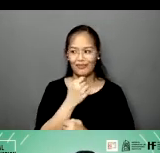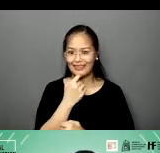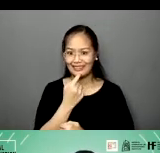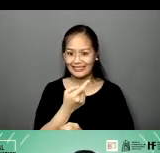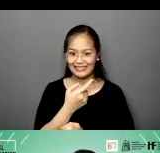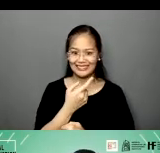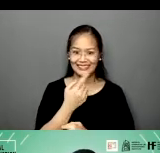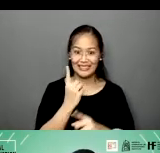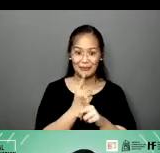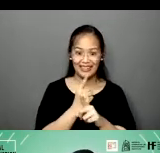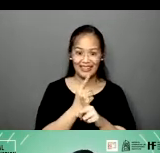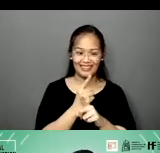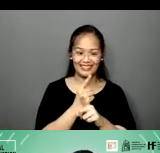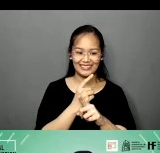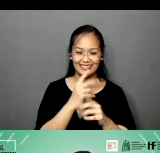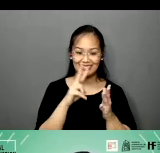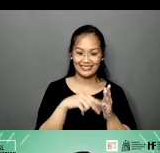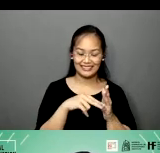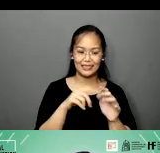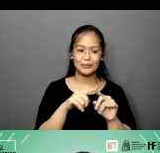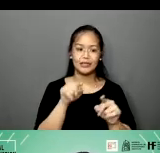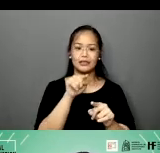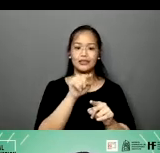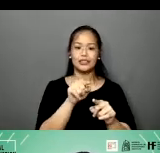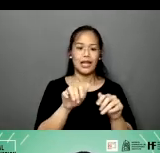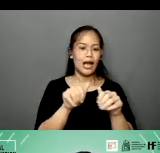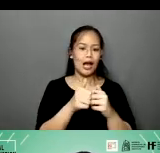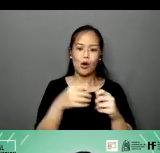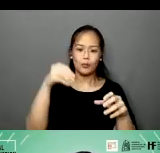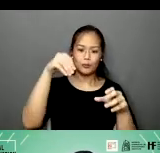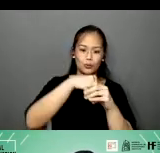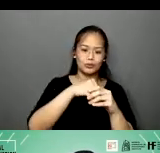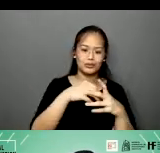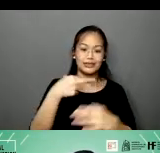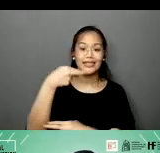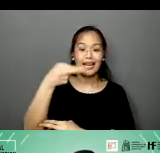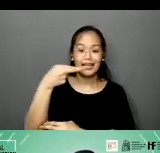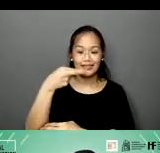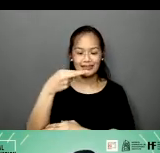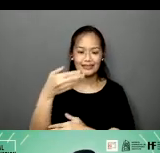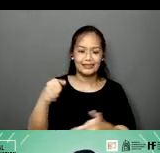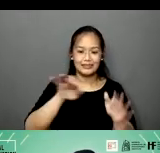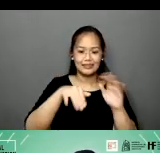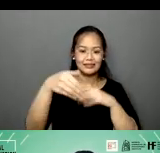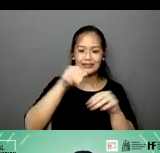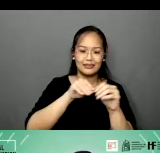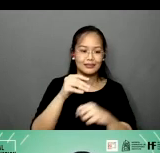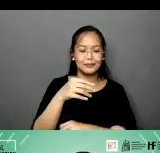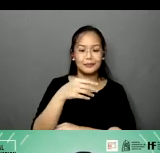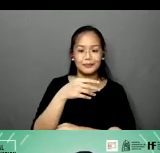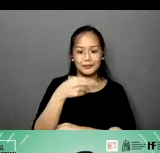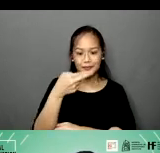form of packaging for rice. And the focus here is that the packaging that they've designed for their product is